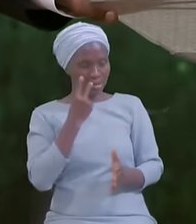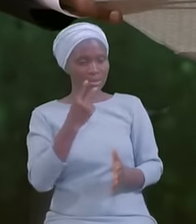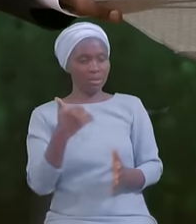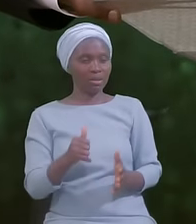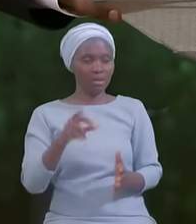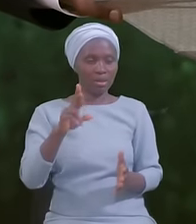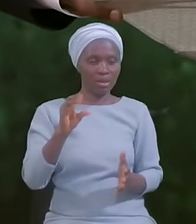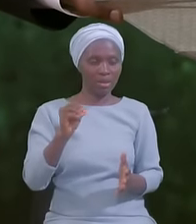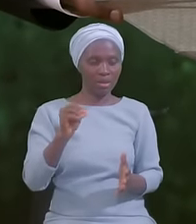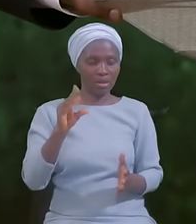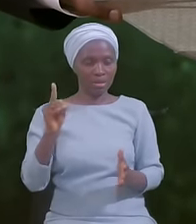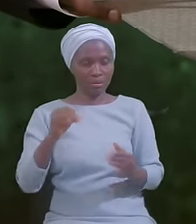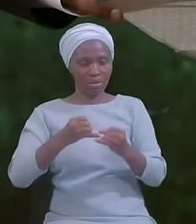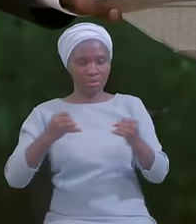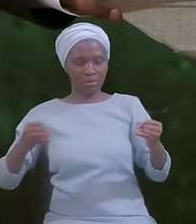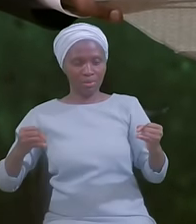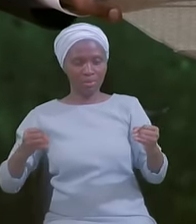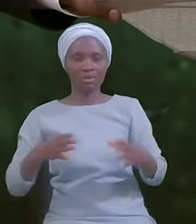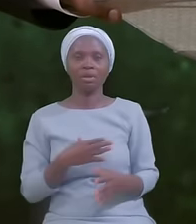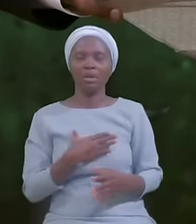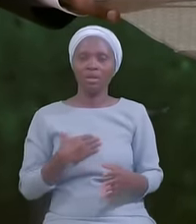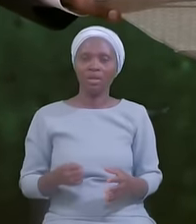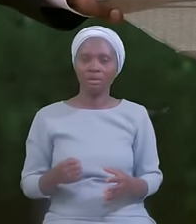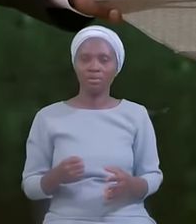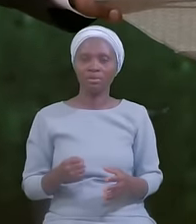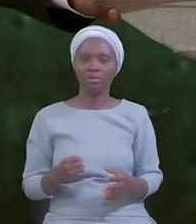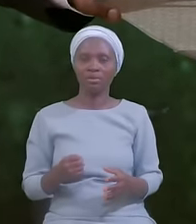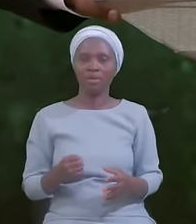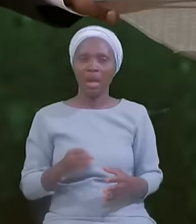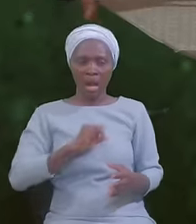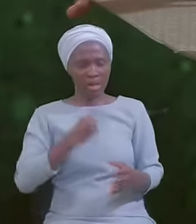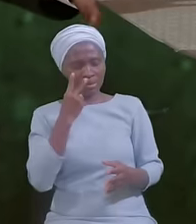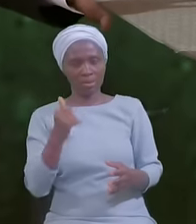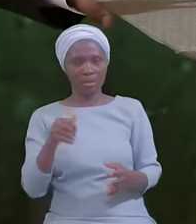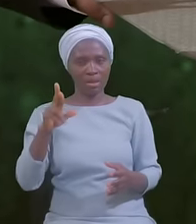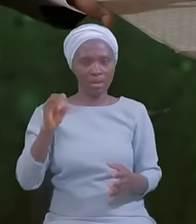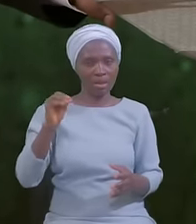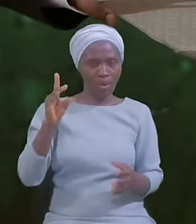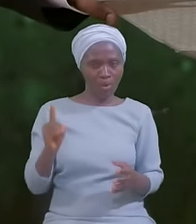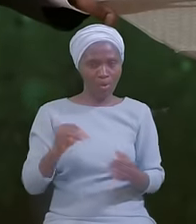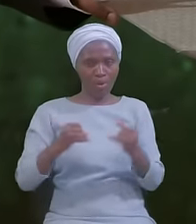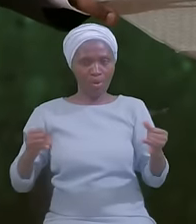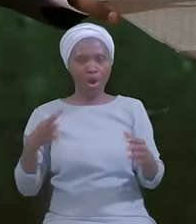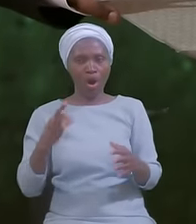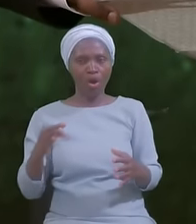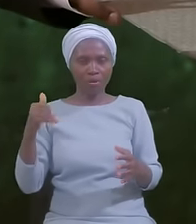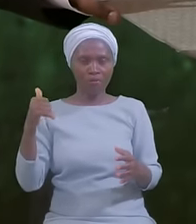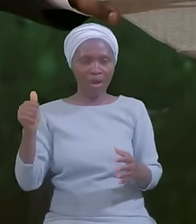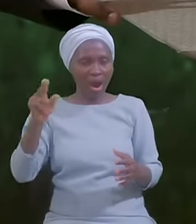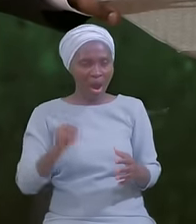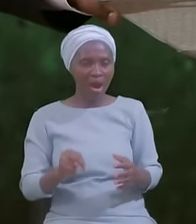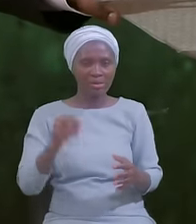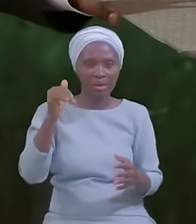and an almond tree. I see a rod of an almond